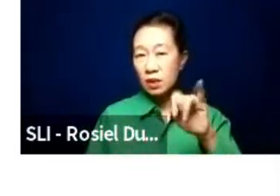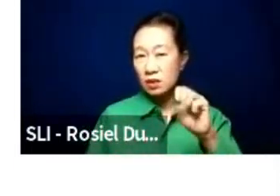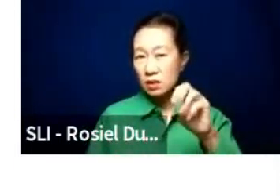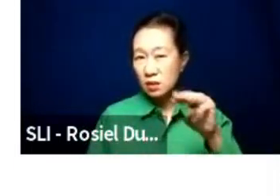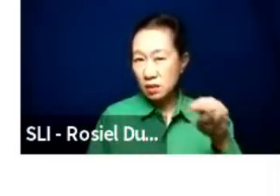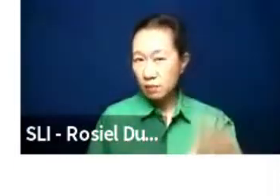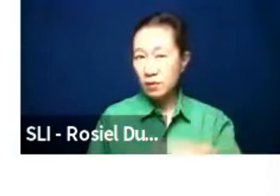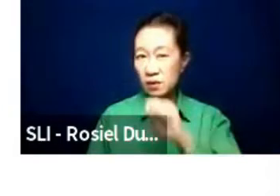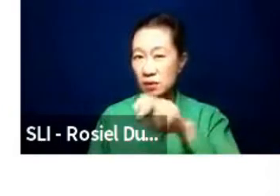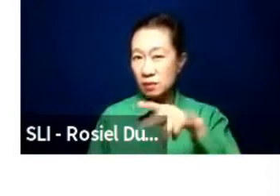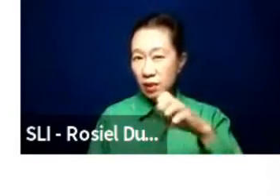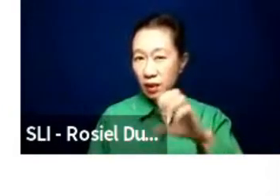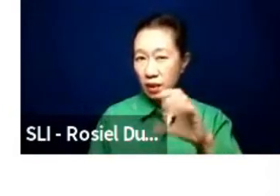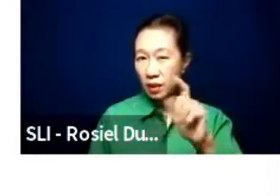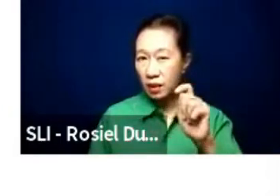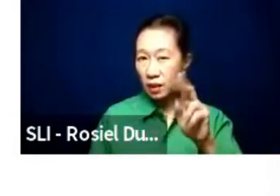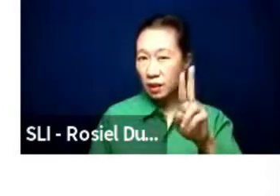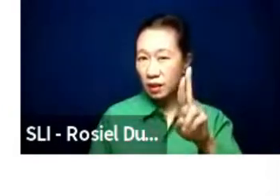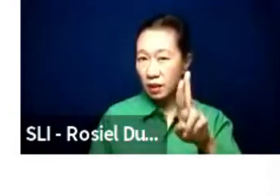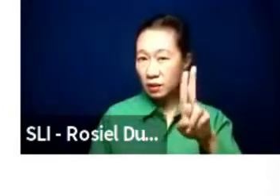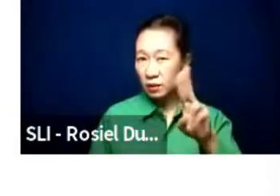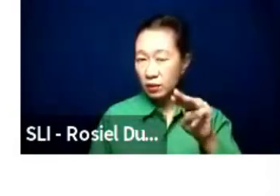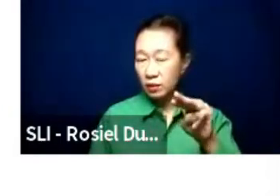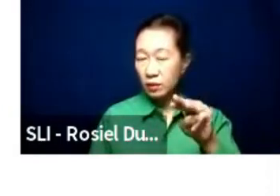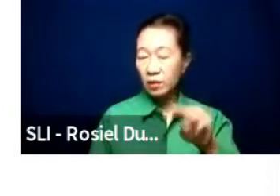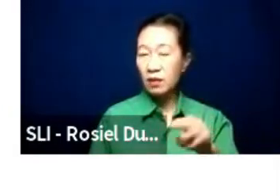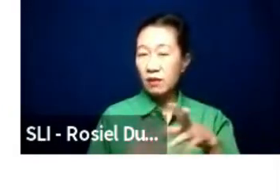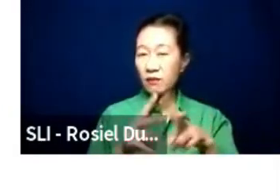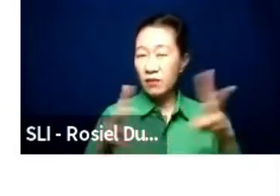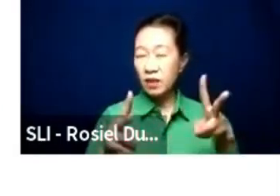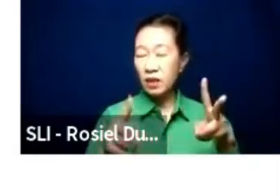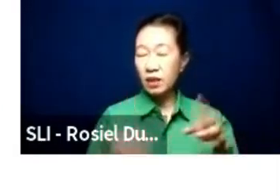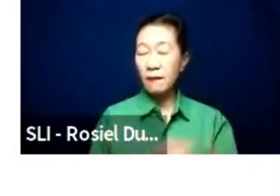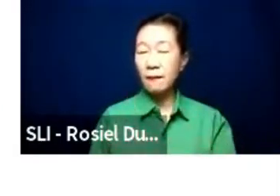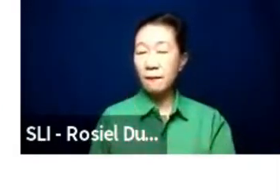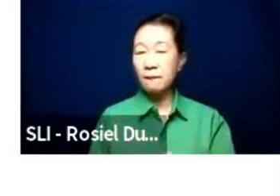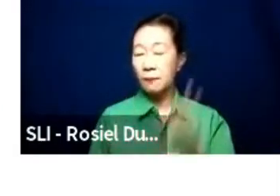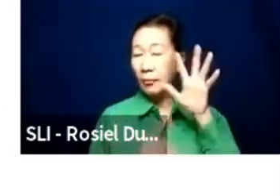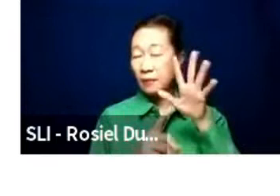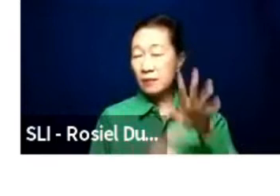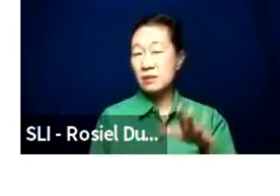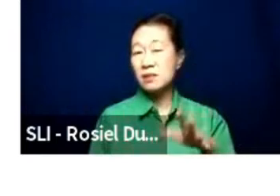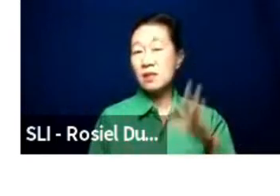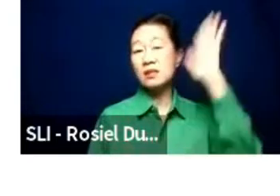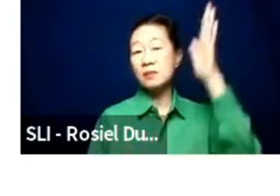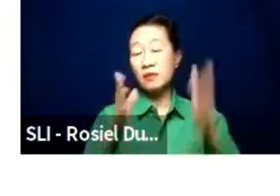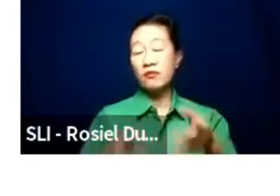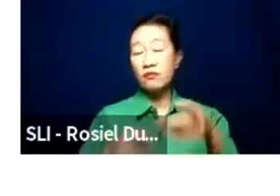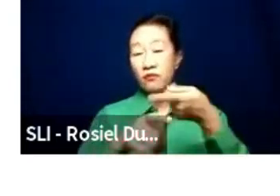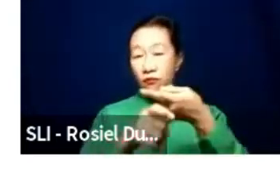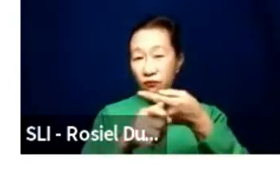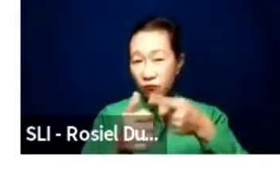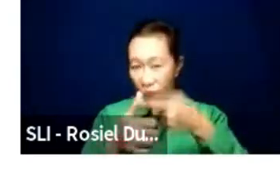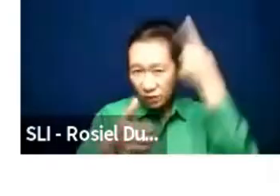disorder. She's a very avid autism spokesperson. She's one of the first individuals